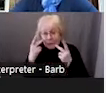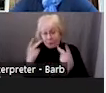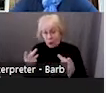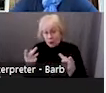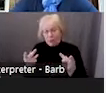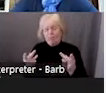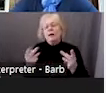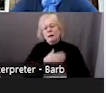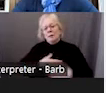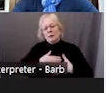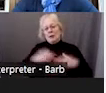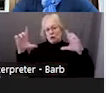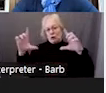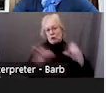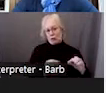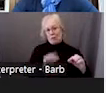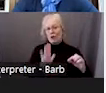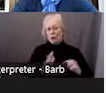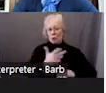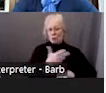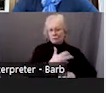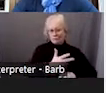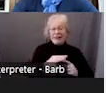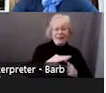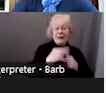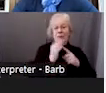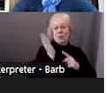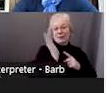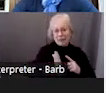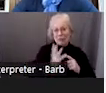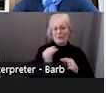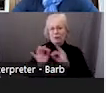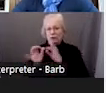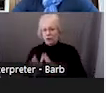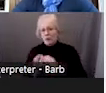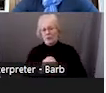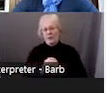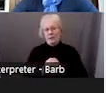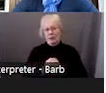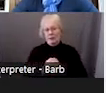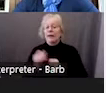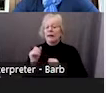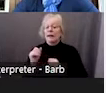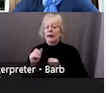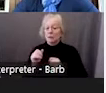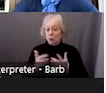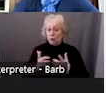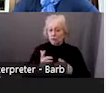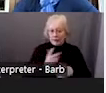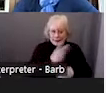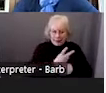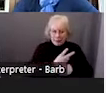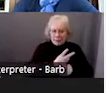presenters, guests, and interpreters. Stay muted unless it is your turn to speak. Always say